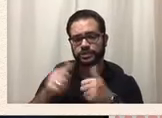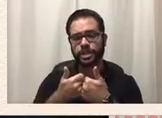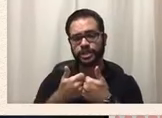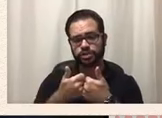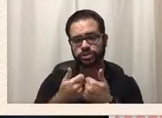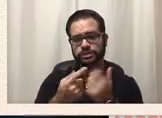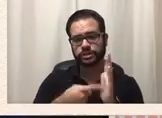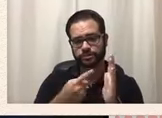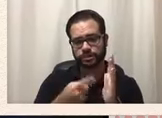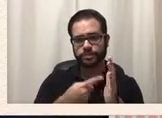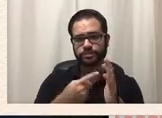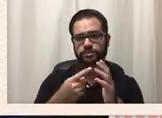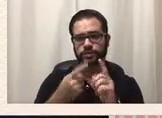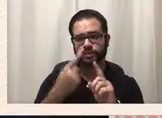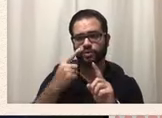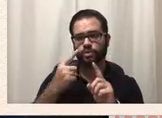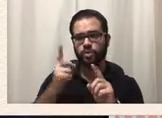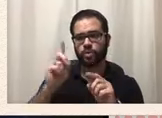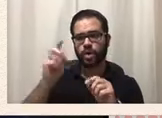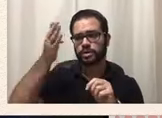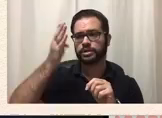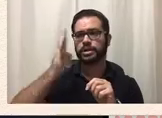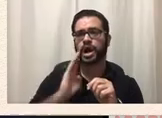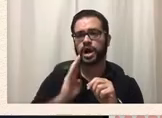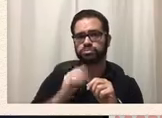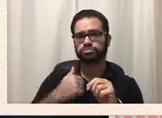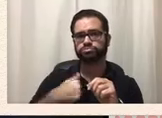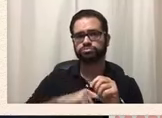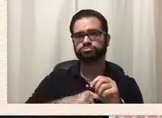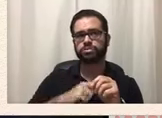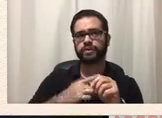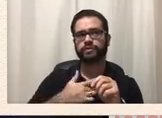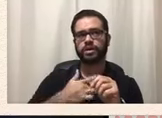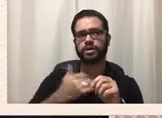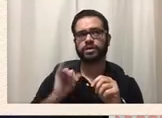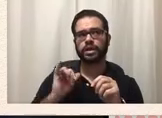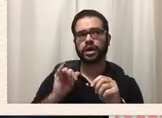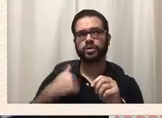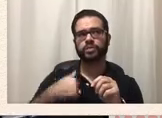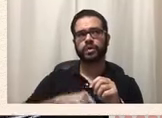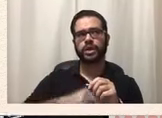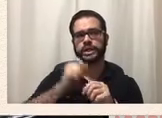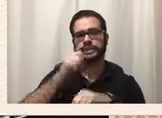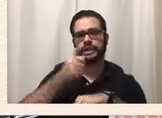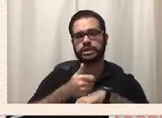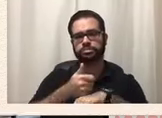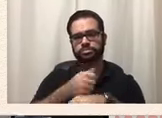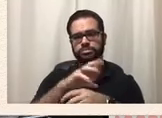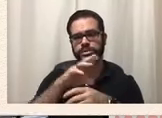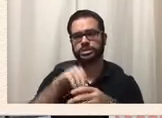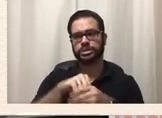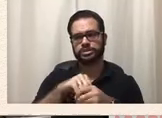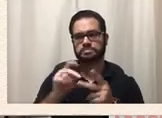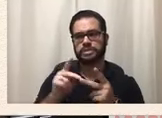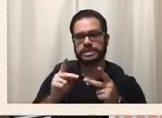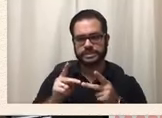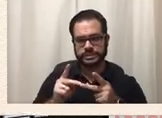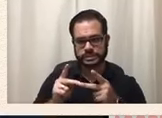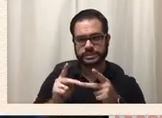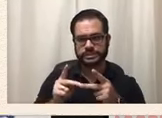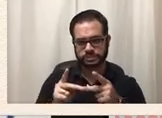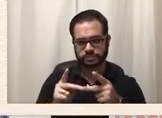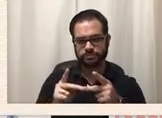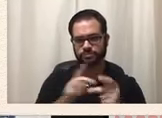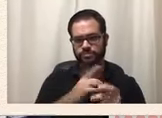has planted us, because we feel like He's put us in a strategic place. Usually, when you say or city, they're not in the same